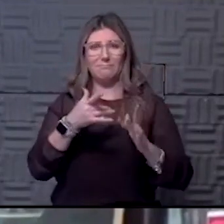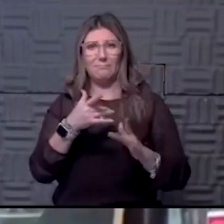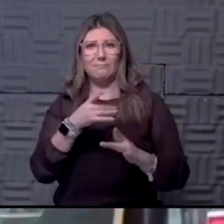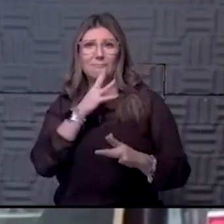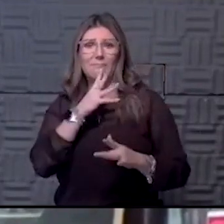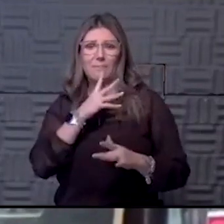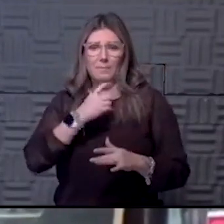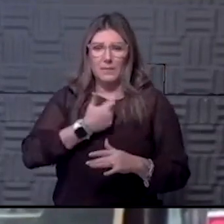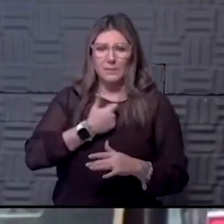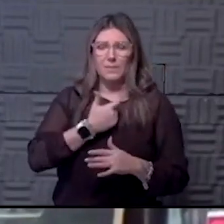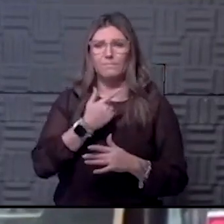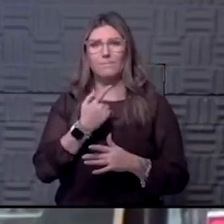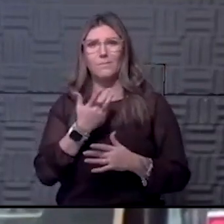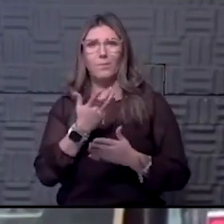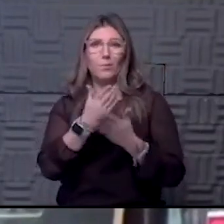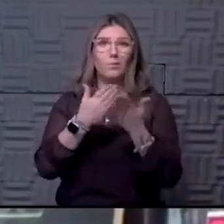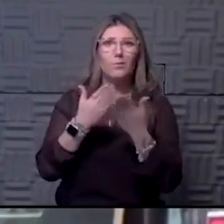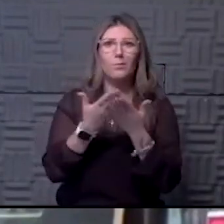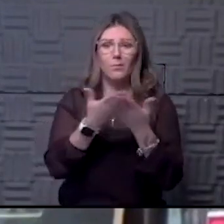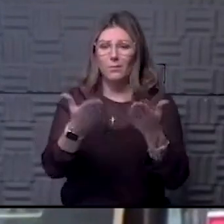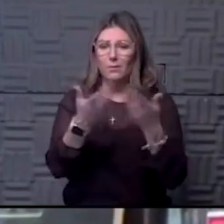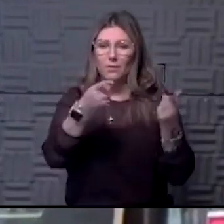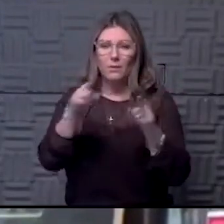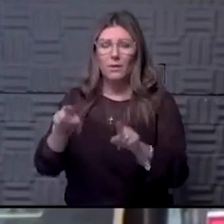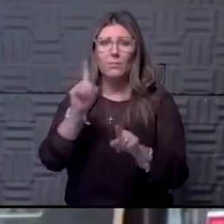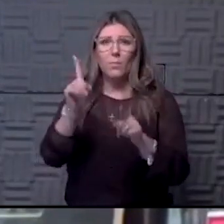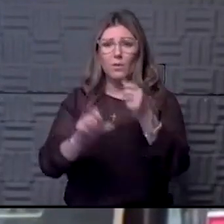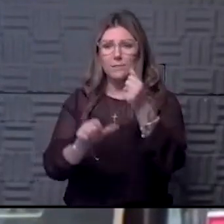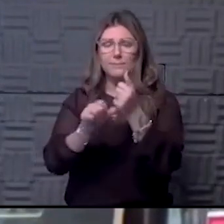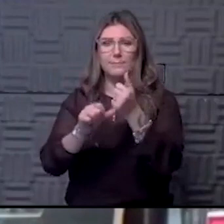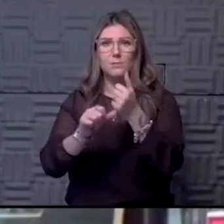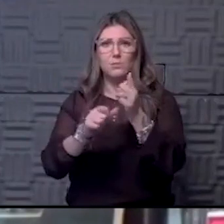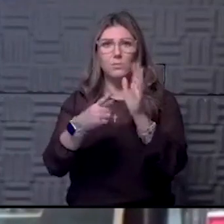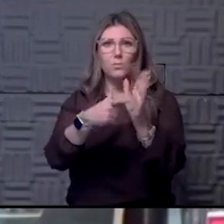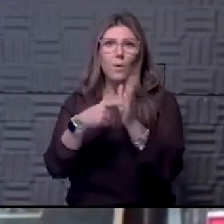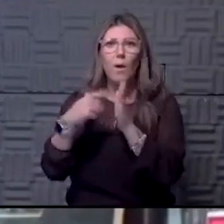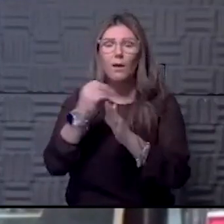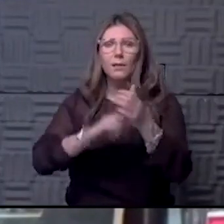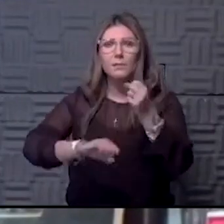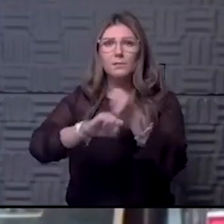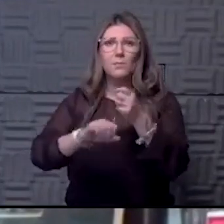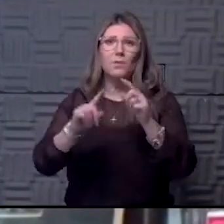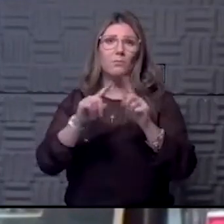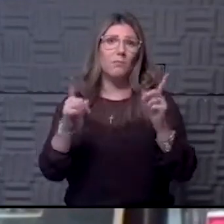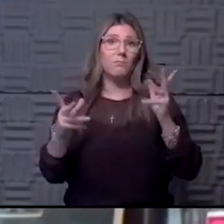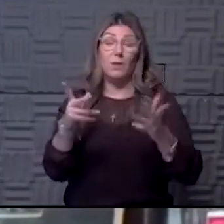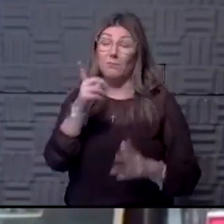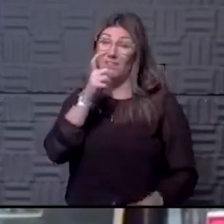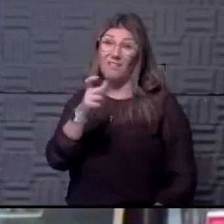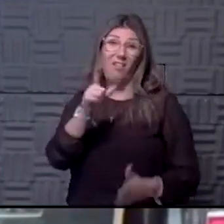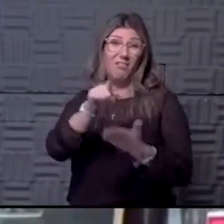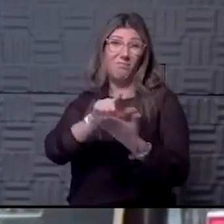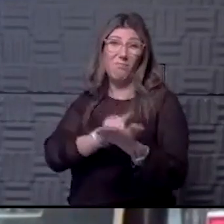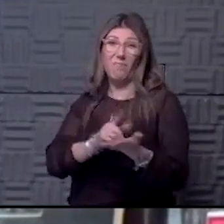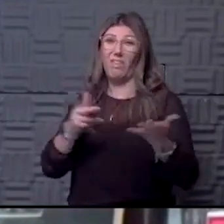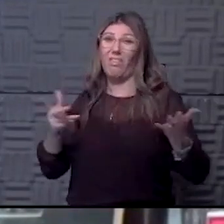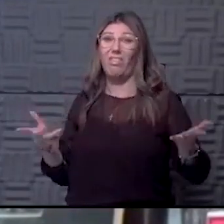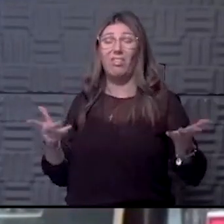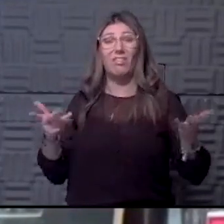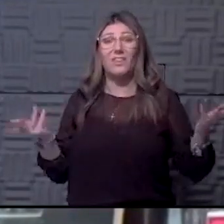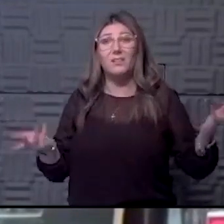are instances in which assistance is required and should be supported, but this ought not be a bill that in quote bails